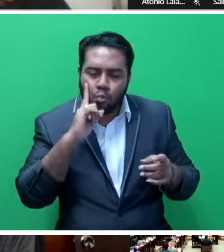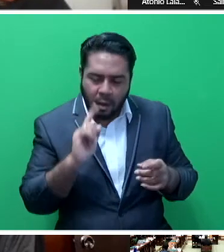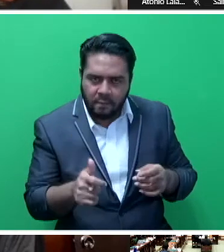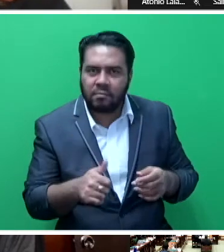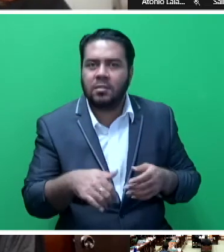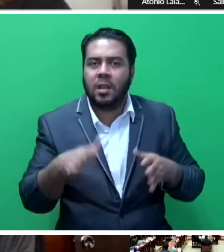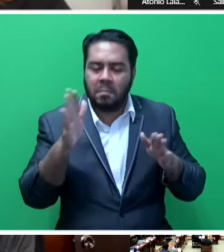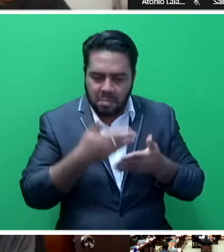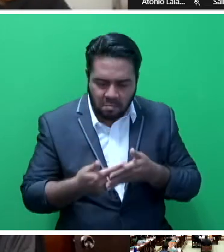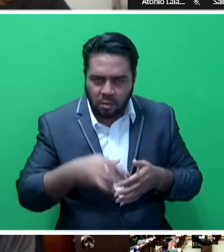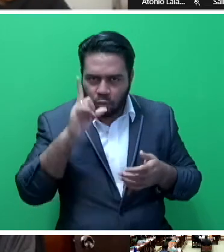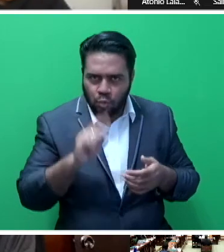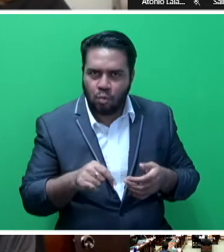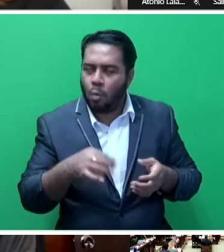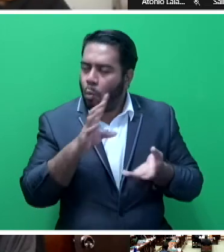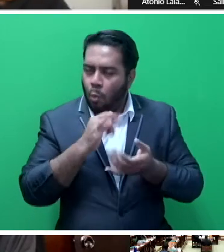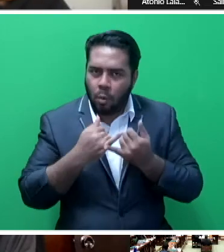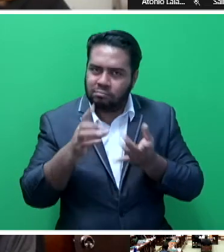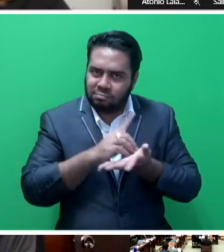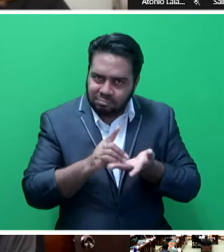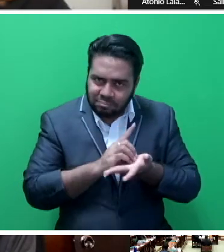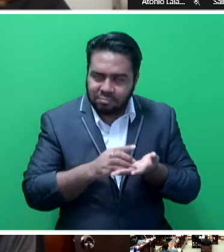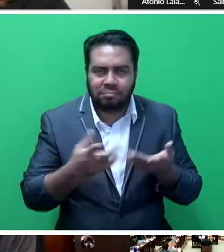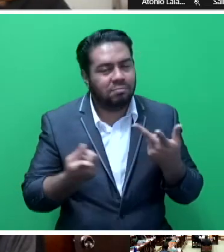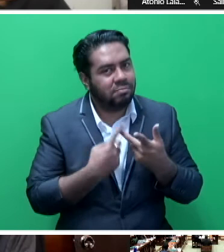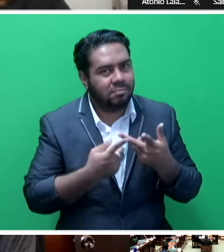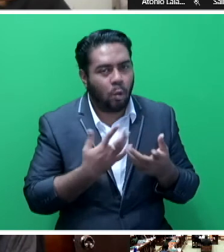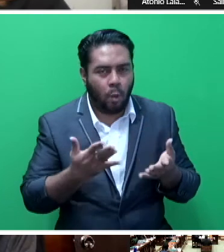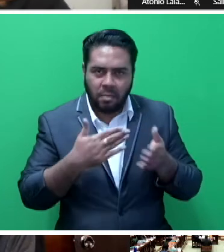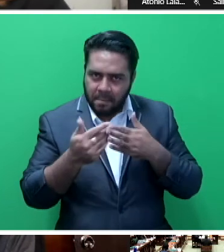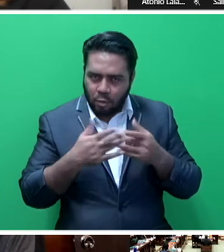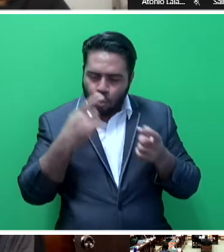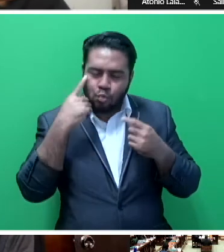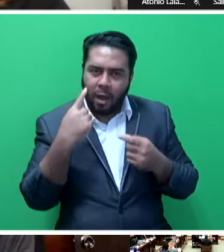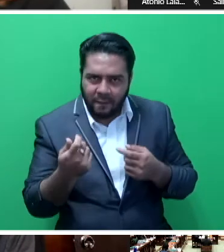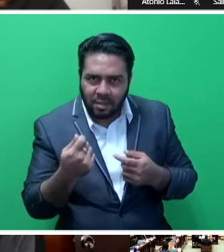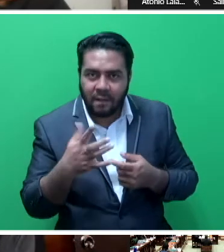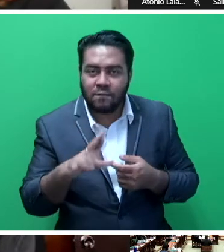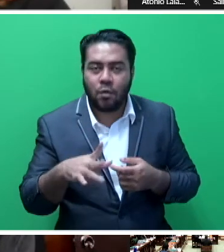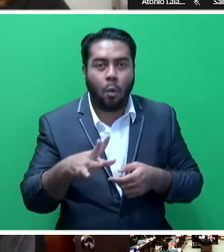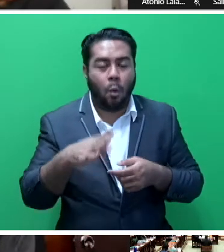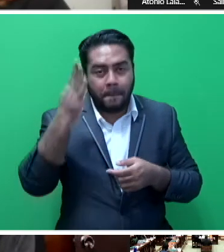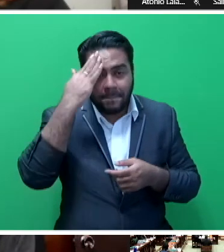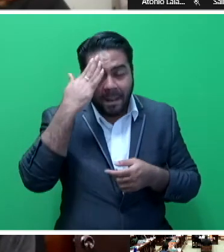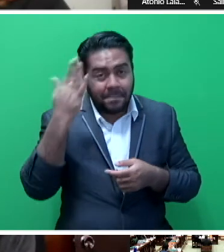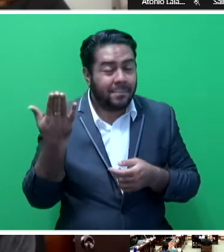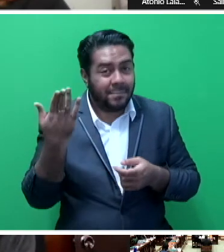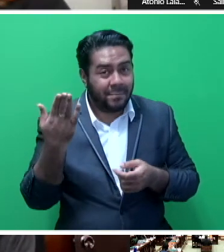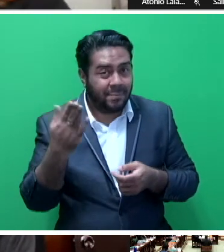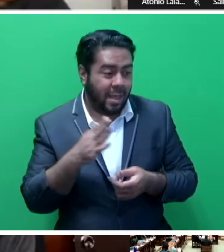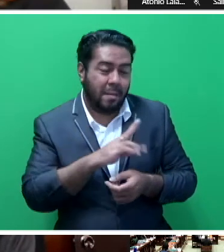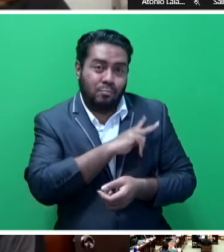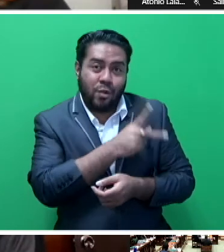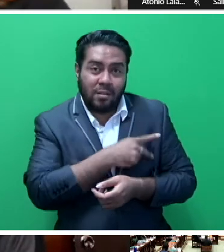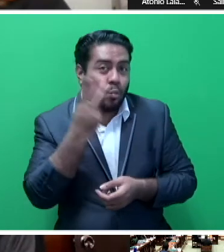and chronic diseases, and also the management of antenatal care and postnatal care mothers. The